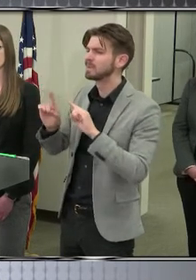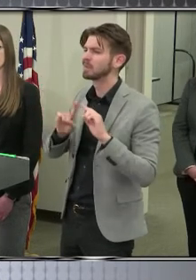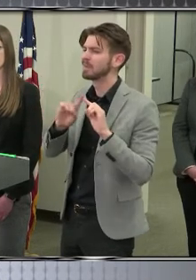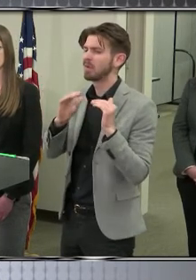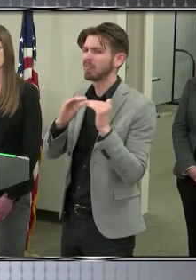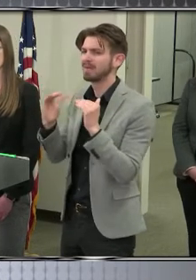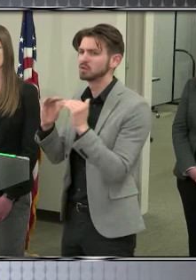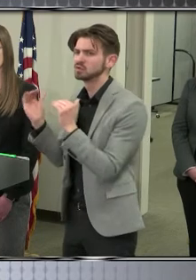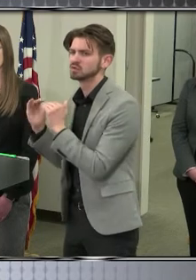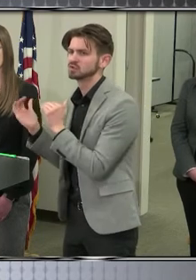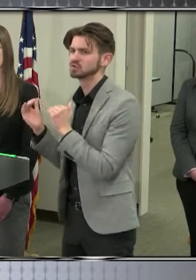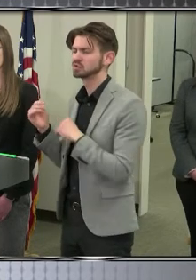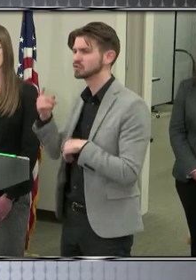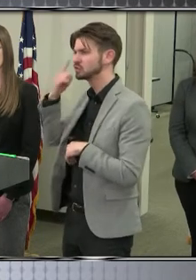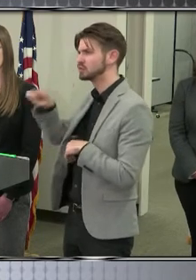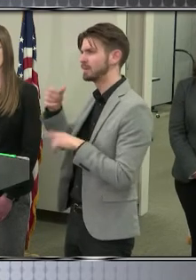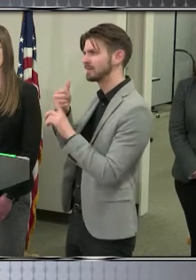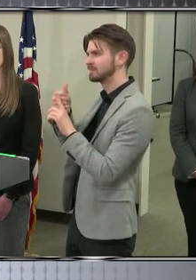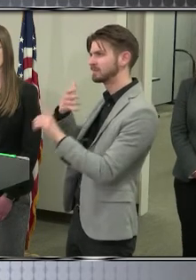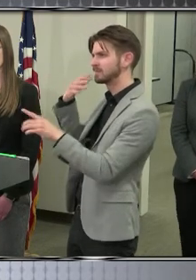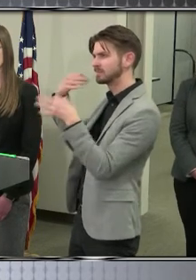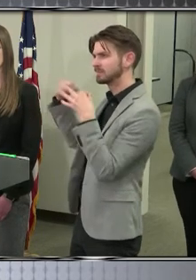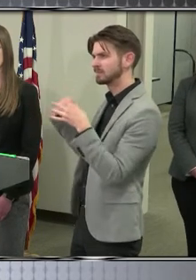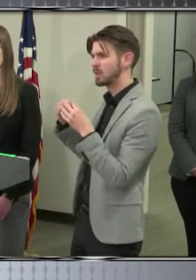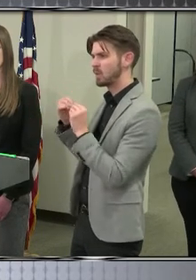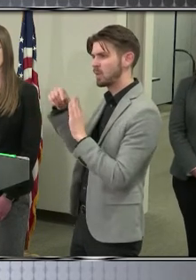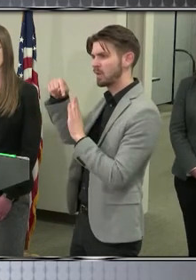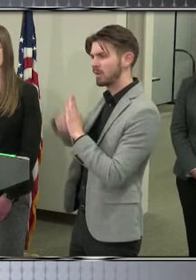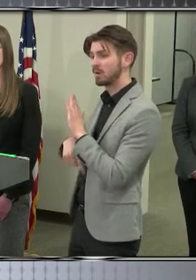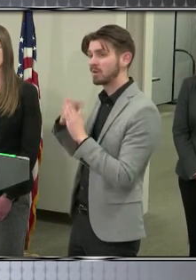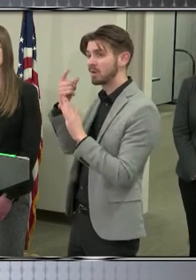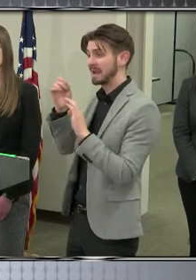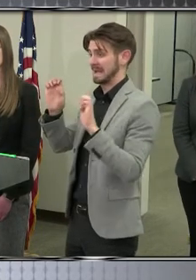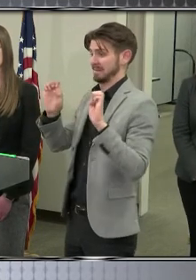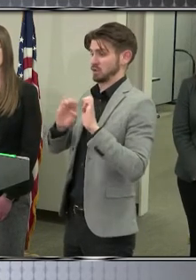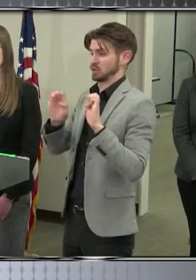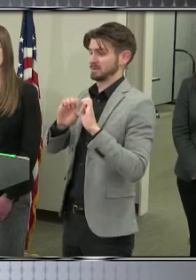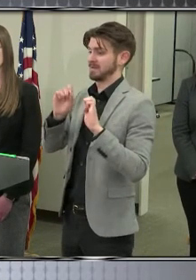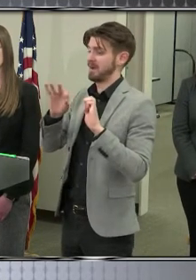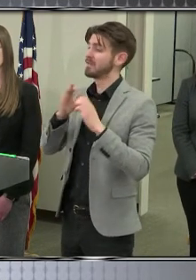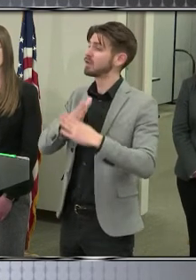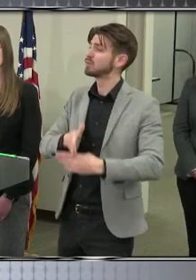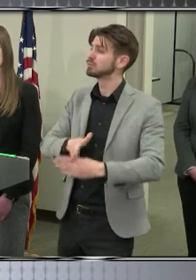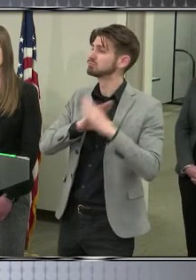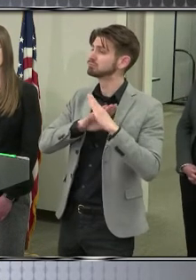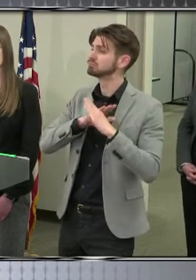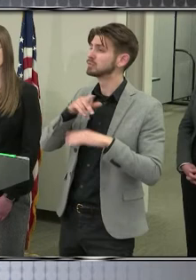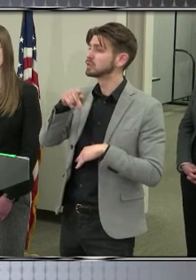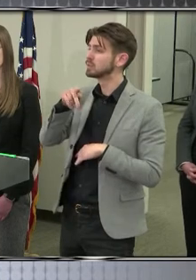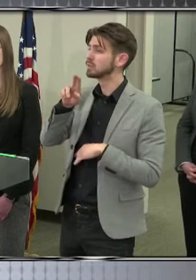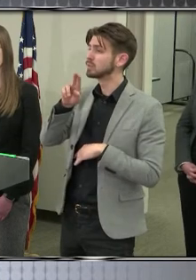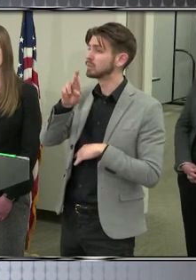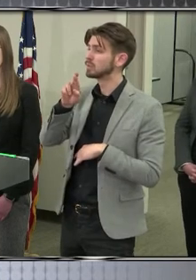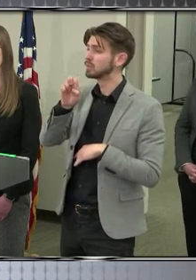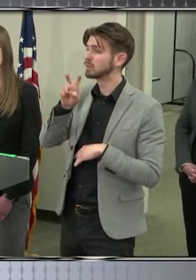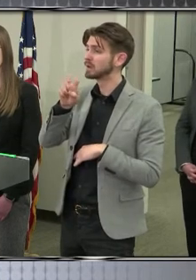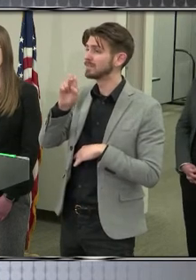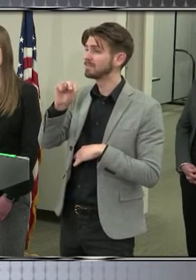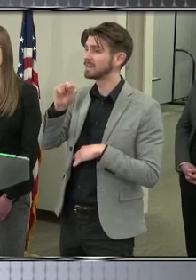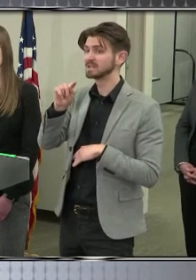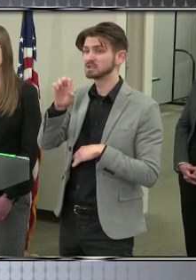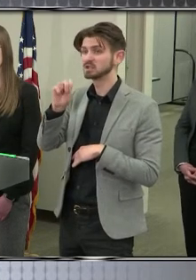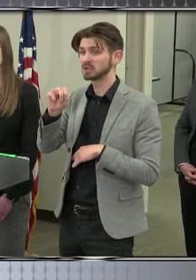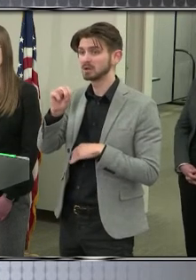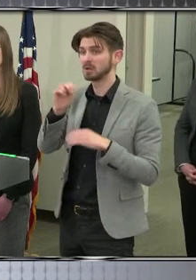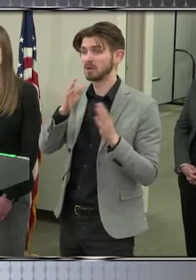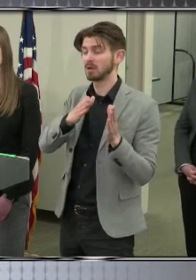health department had activated. Because it looks like we're in an emergency mode of prevention, which could progress to, if we see something, to slow the